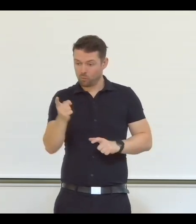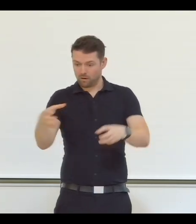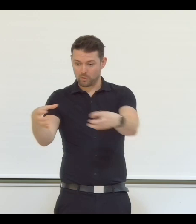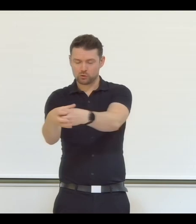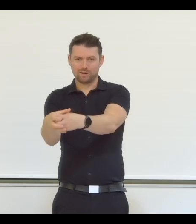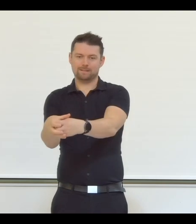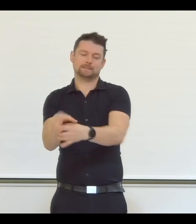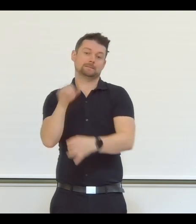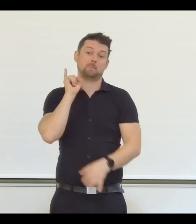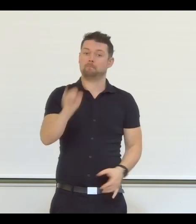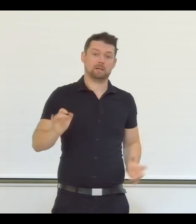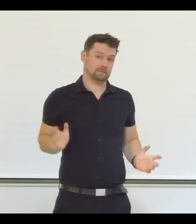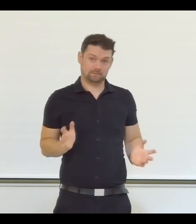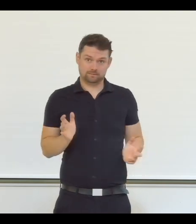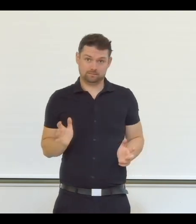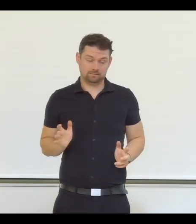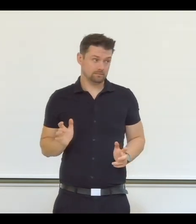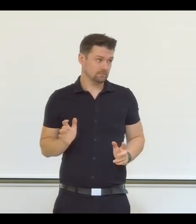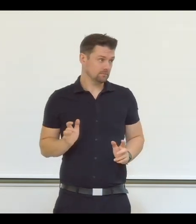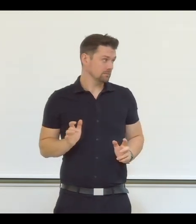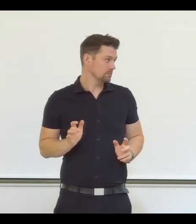airlock. It's and